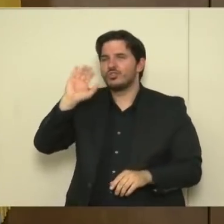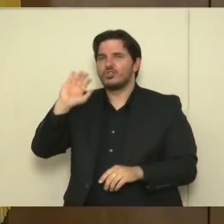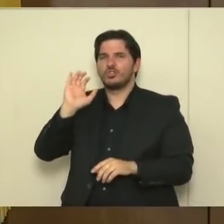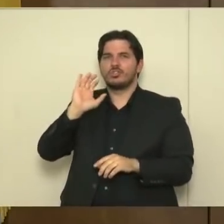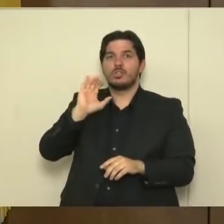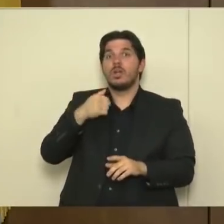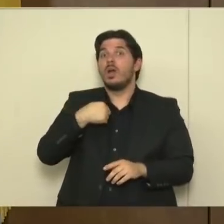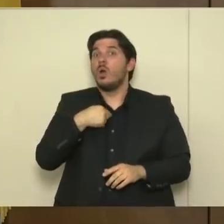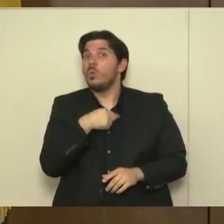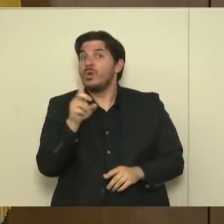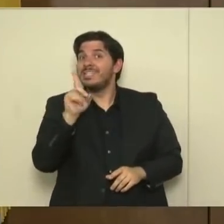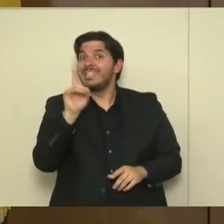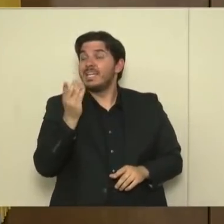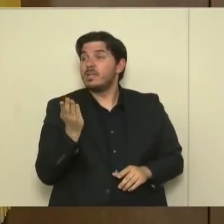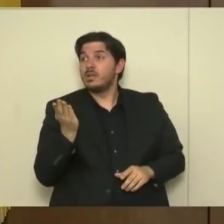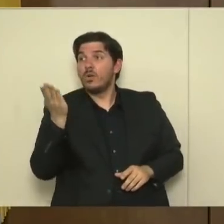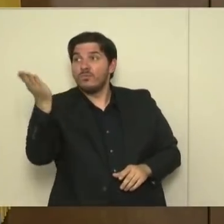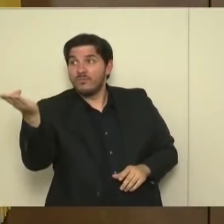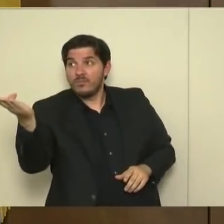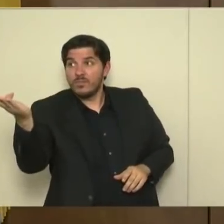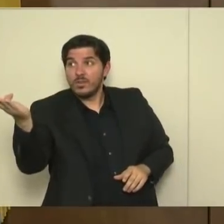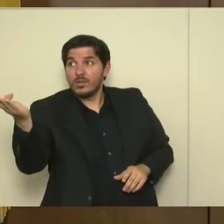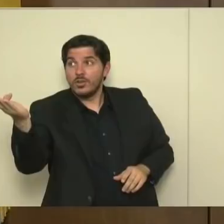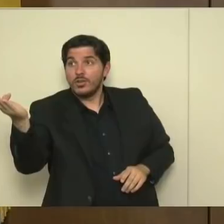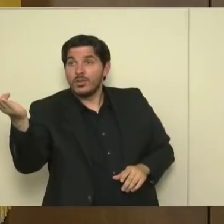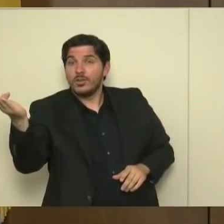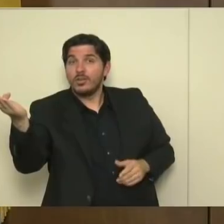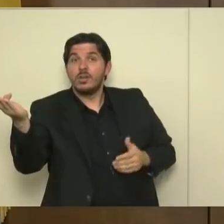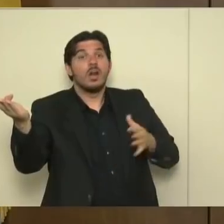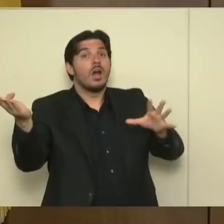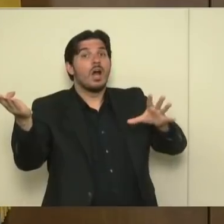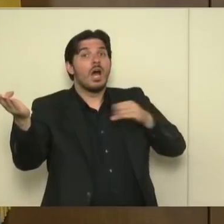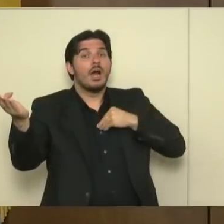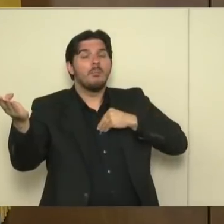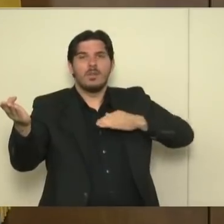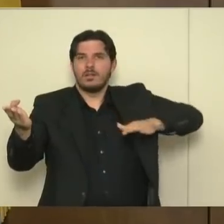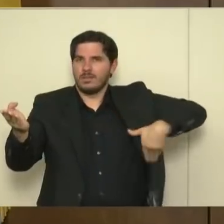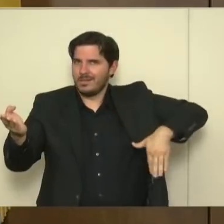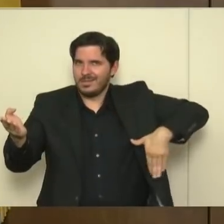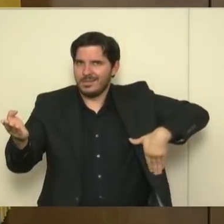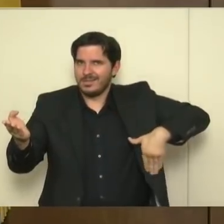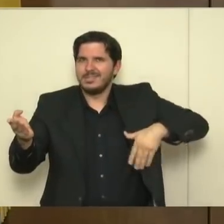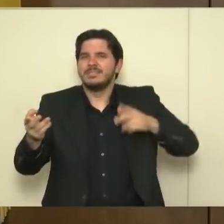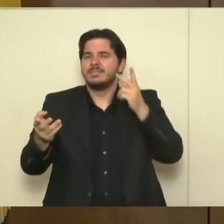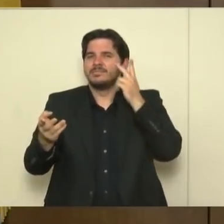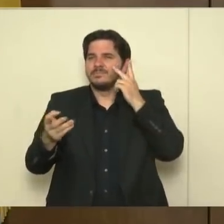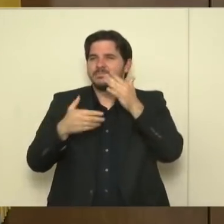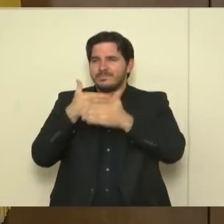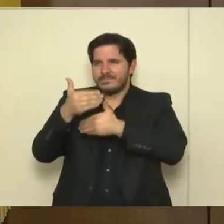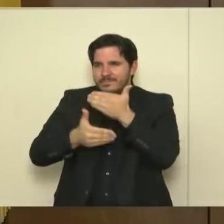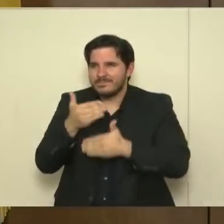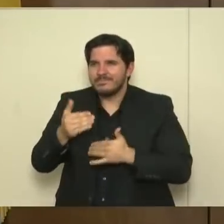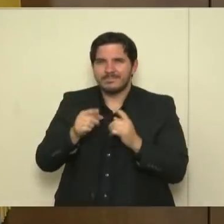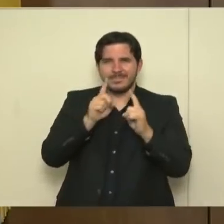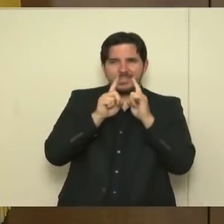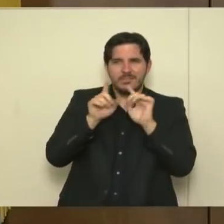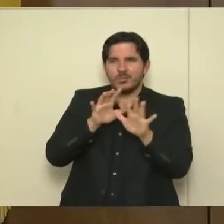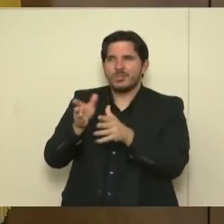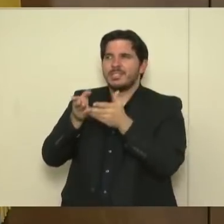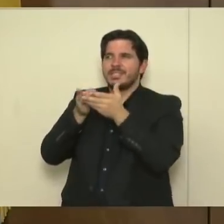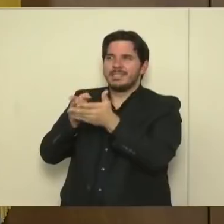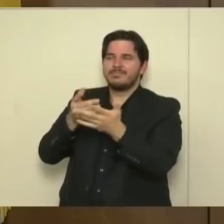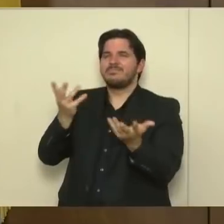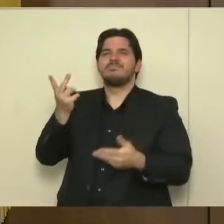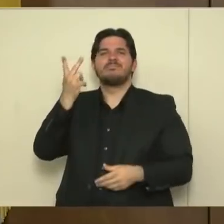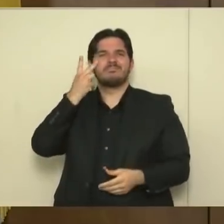an offer. But we do not have someone who's accepted that particular position, and I hope to do that sooner rather